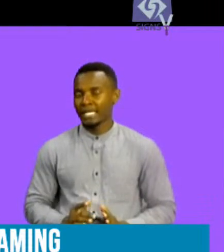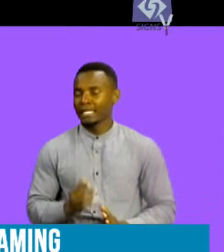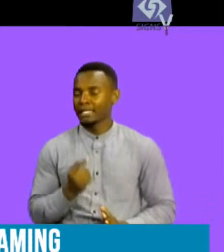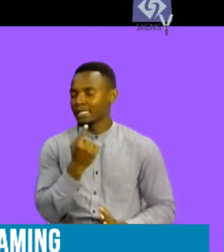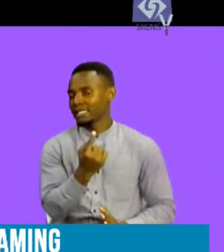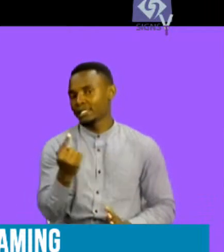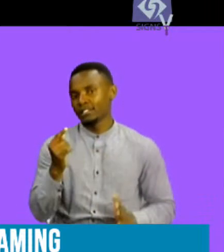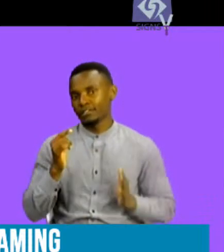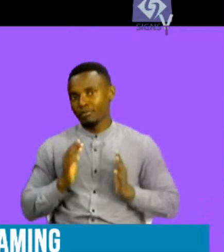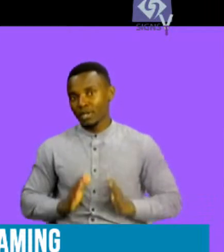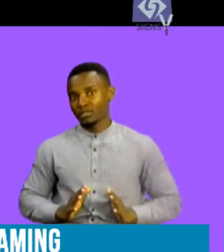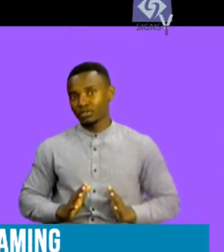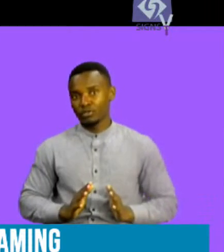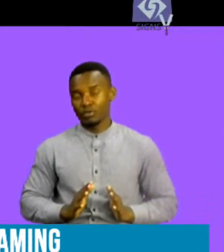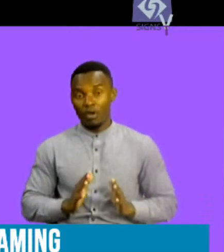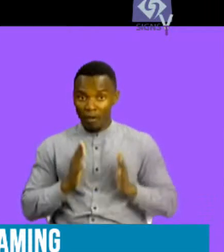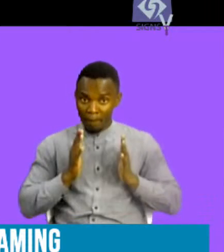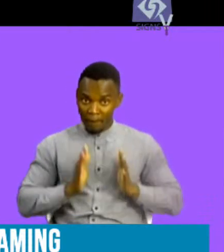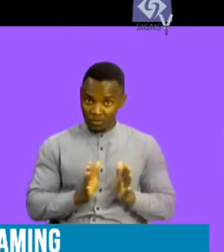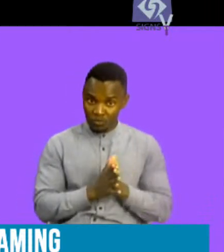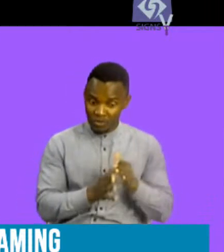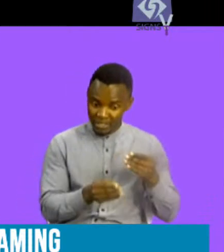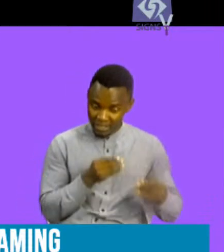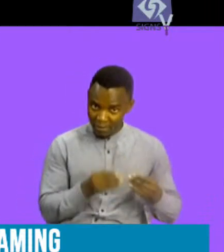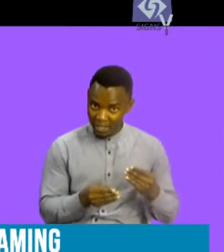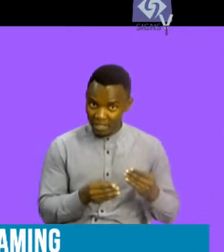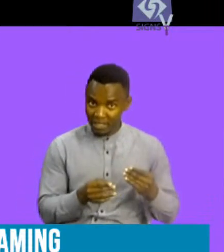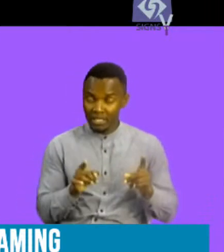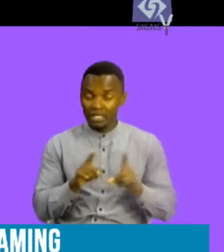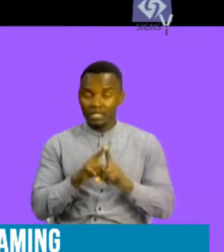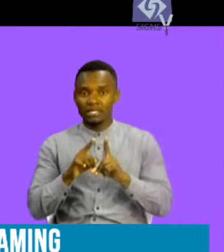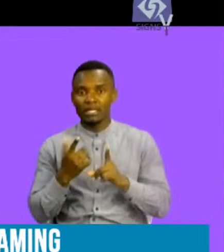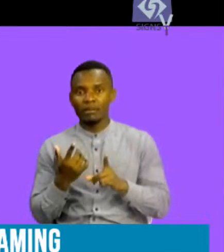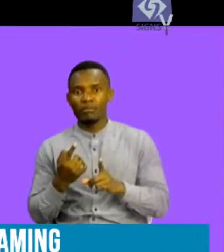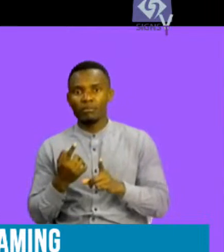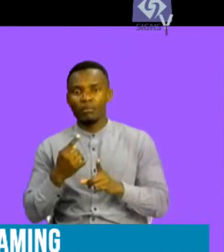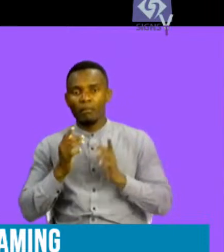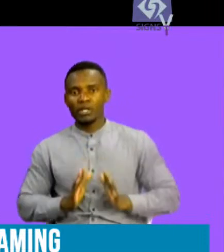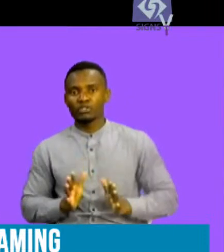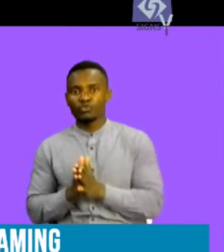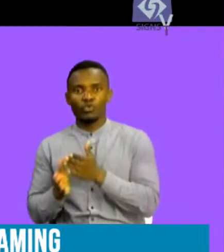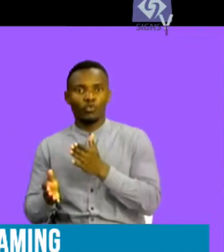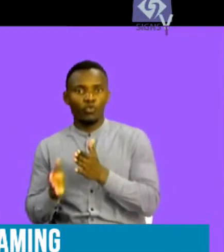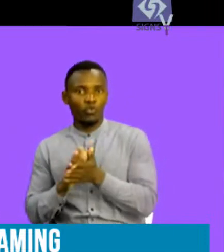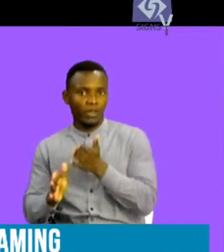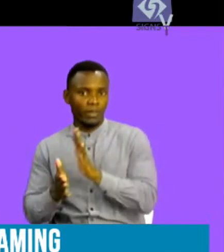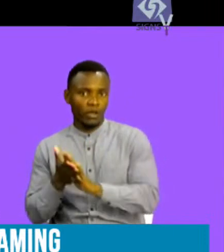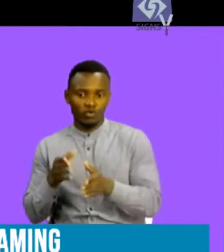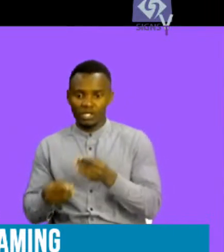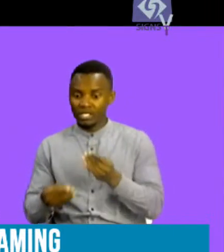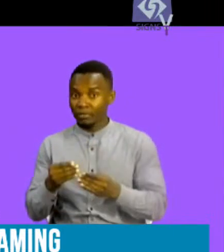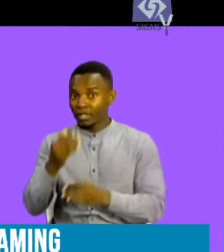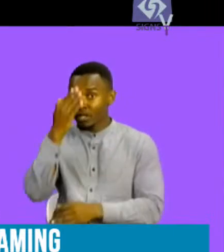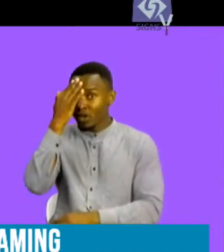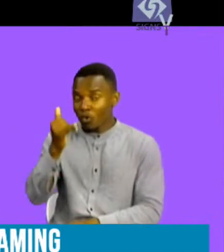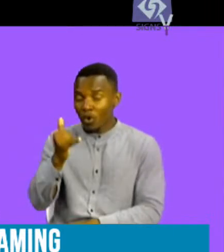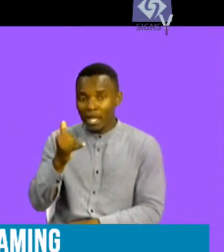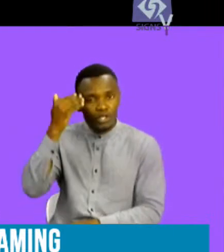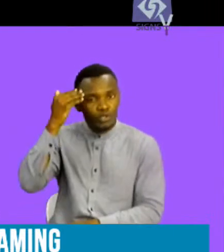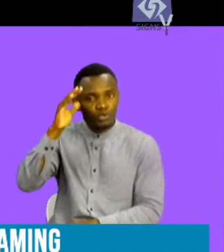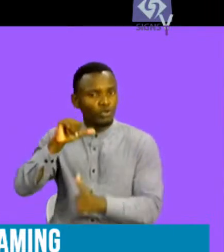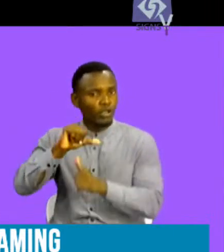Everyone. The person with disability, and also we preach to others, because disability, no one knows about